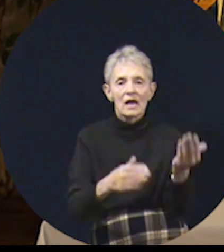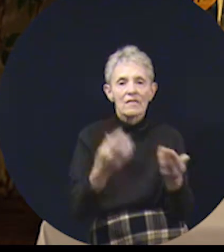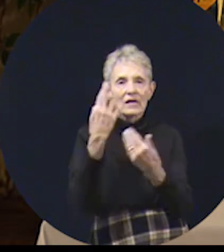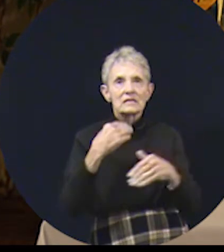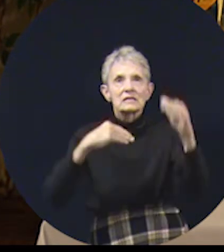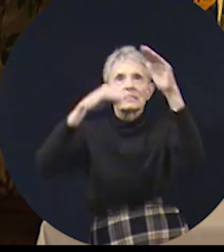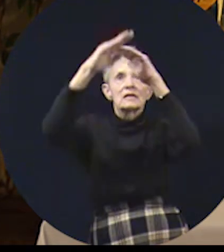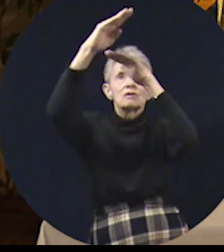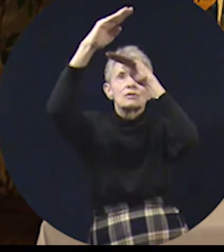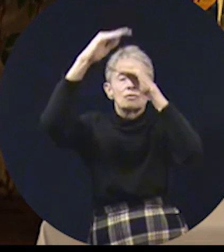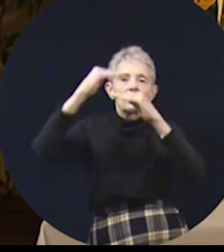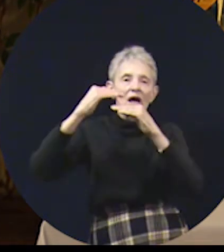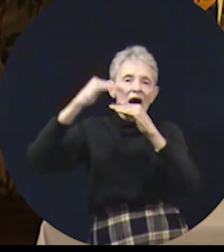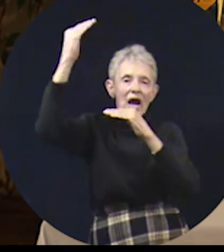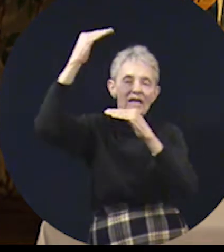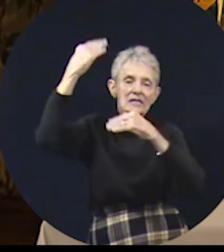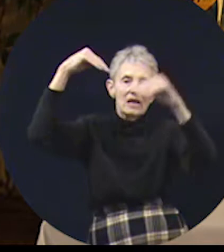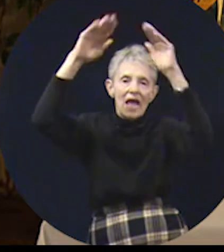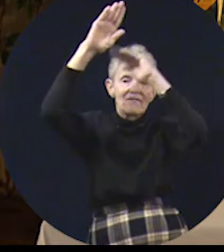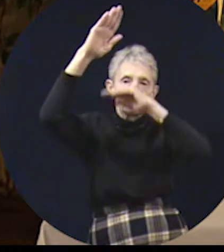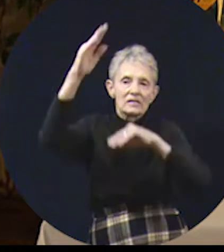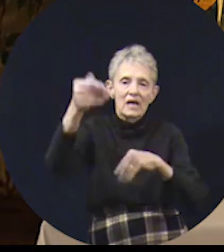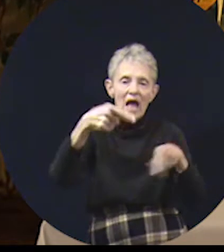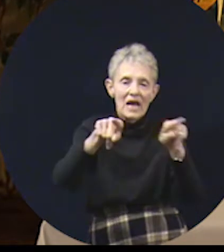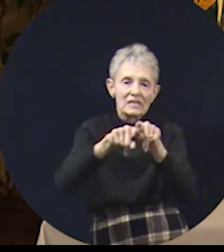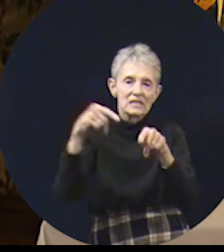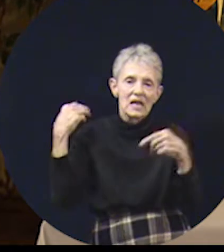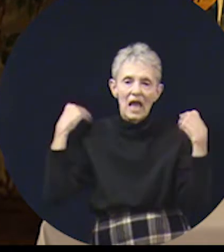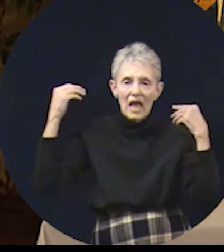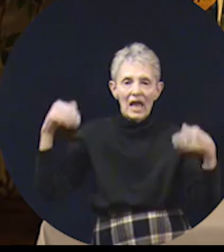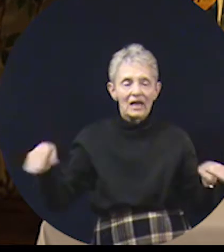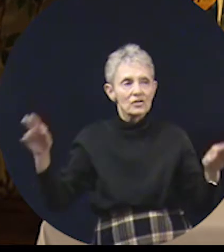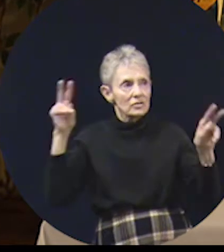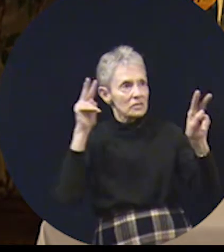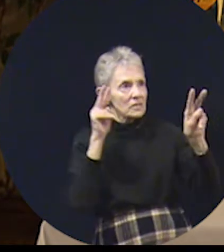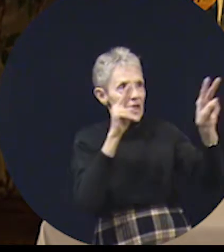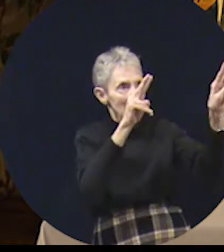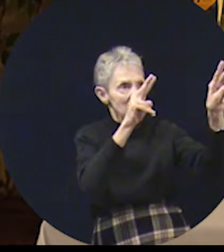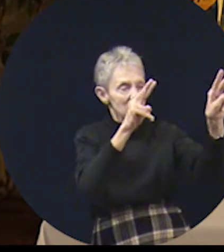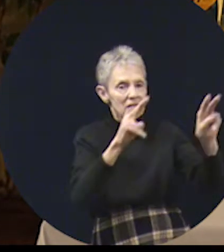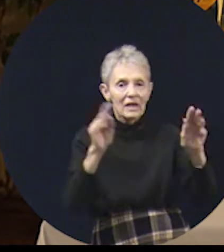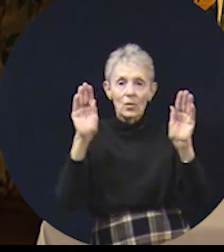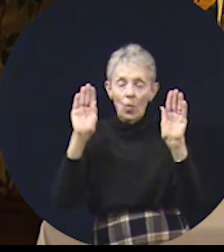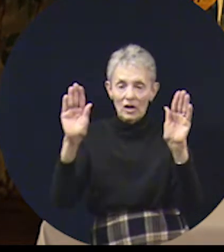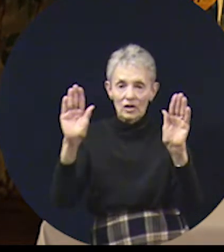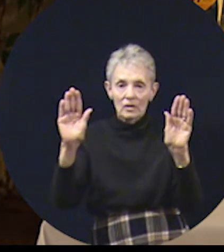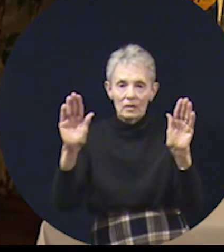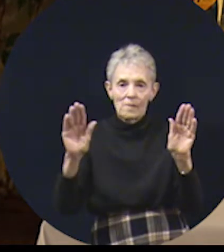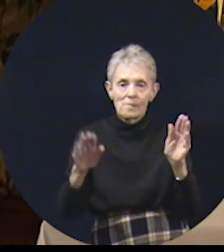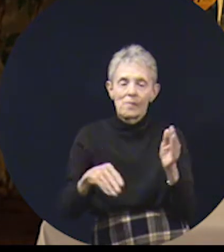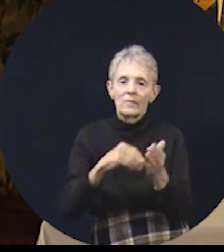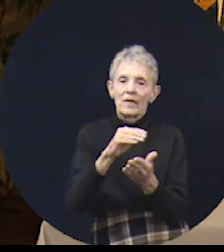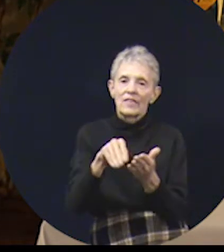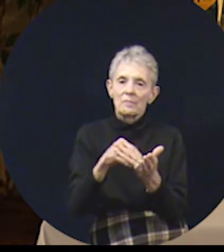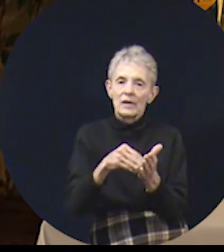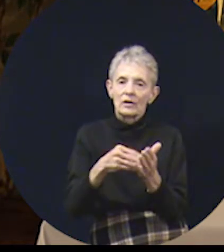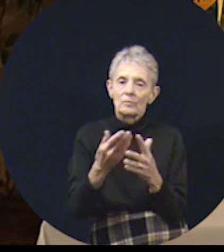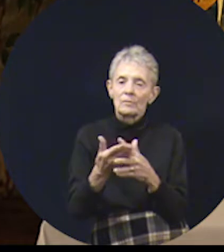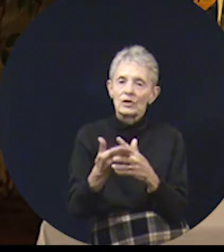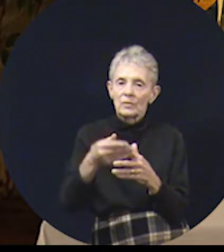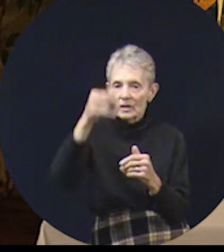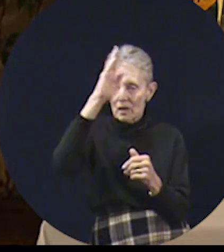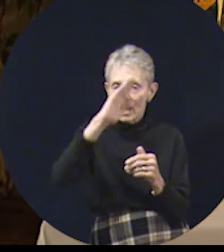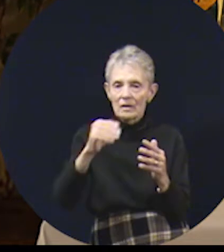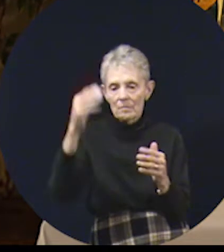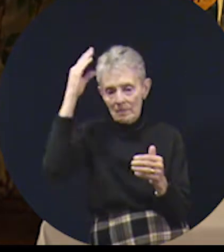today to the highest heavens as the angels gazed in wonder. The mediator between God and man, the judge